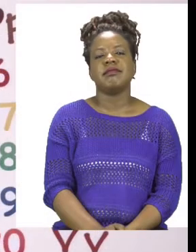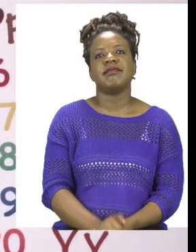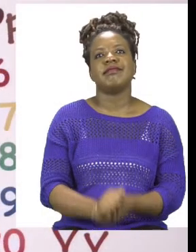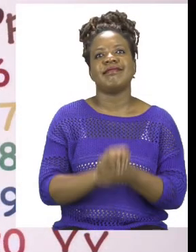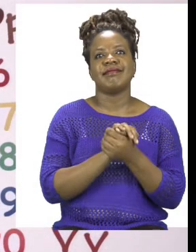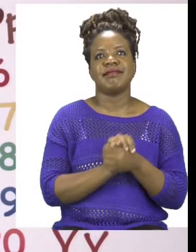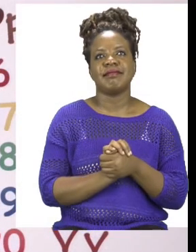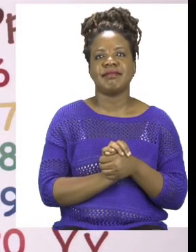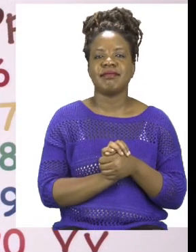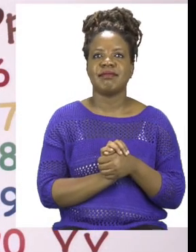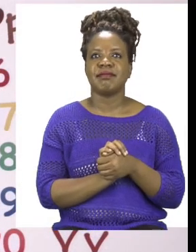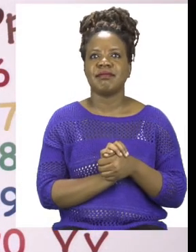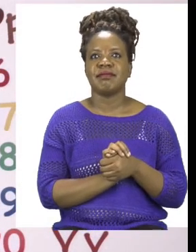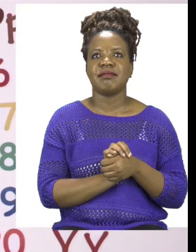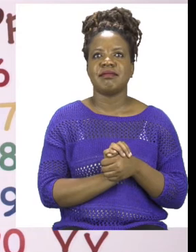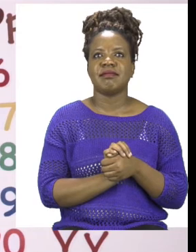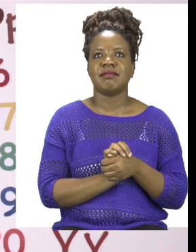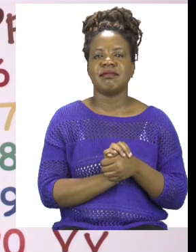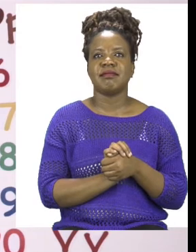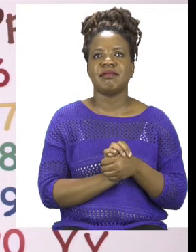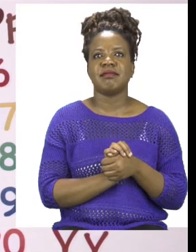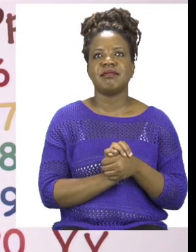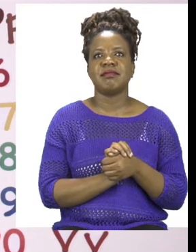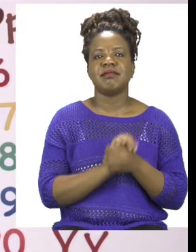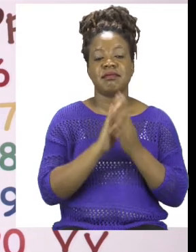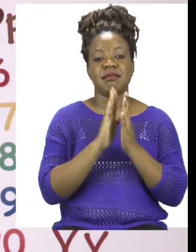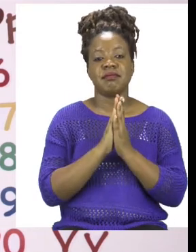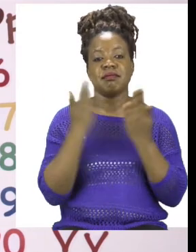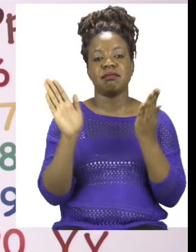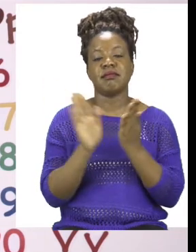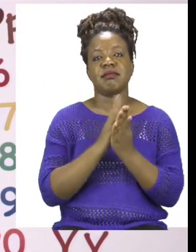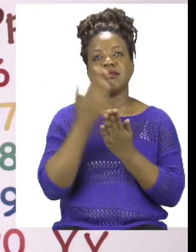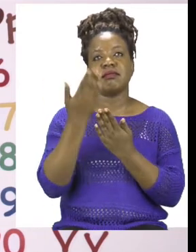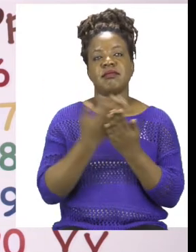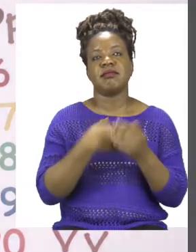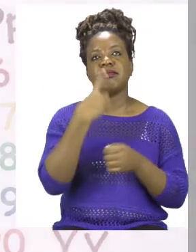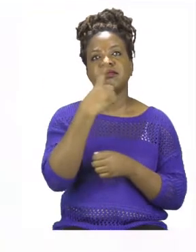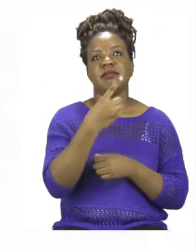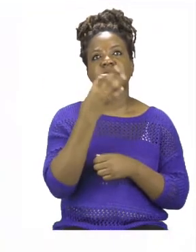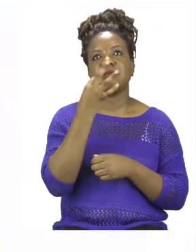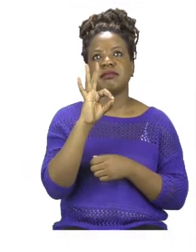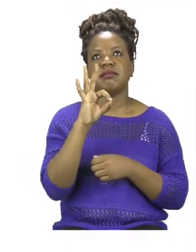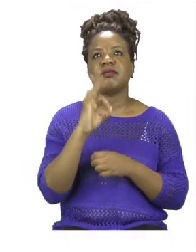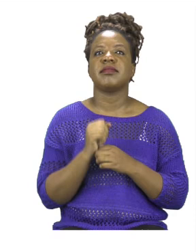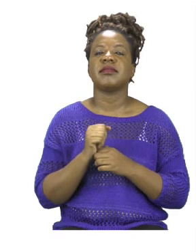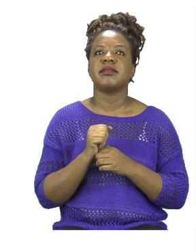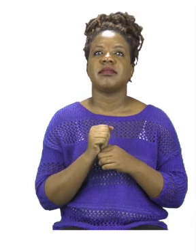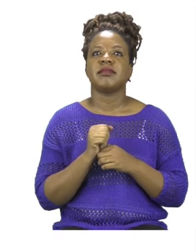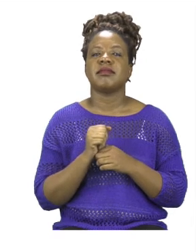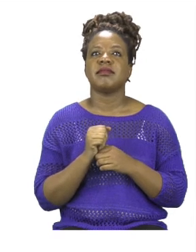Now, boys and girls, we are going to end our lesson with a little bit of reading. Let's go to page 19. On